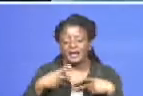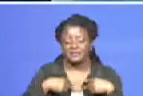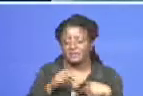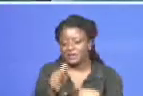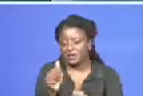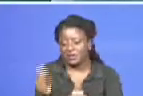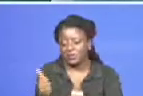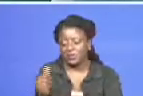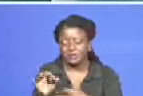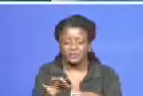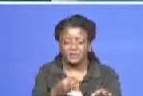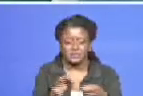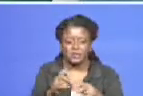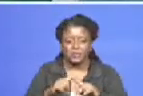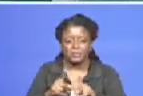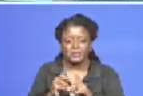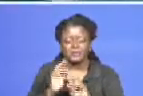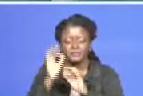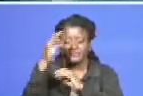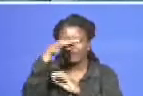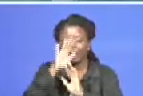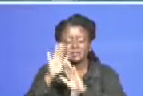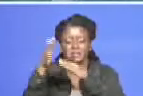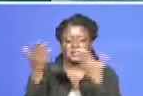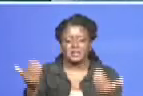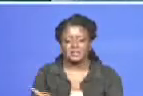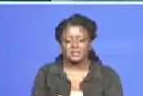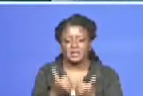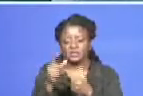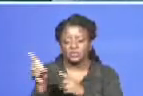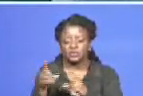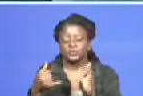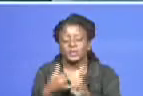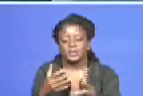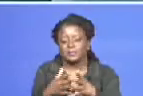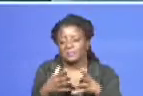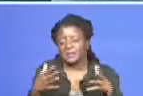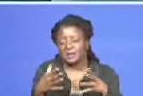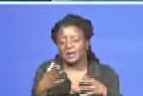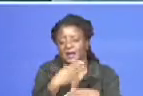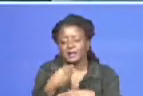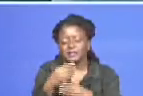festivals. But Fox Hill, here's the challenge. You do it bigger and you do it better.